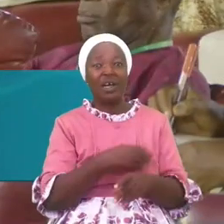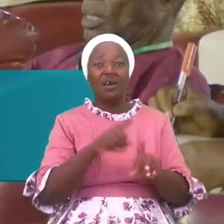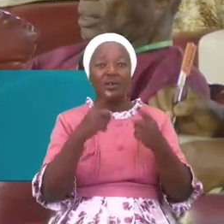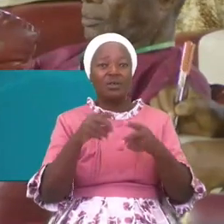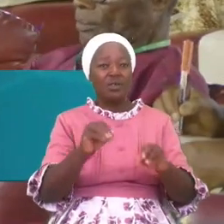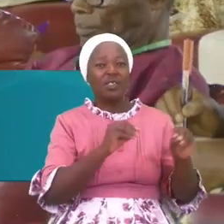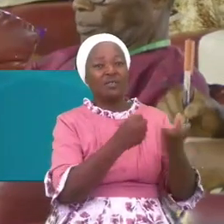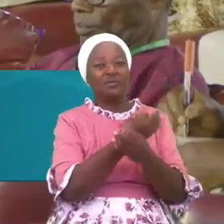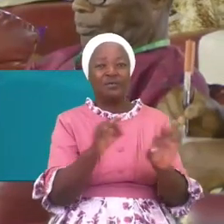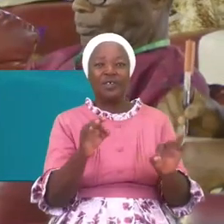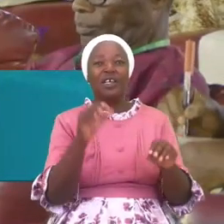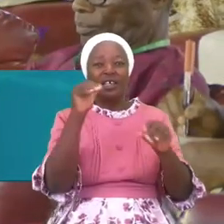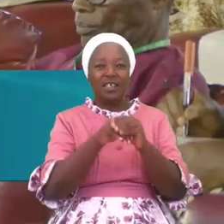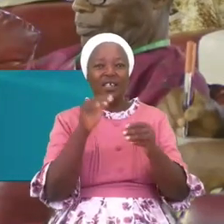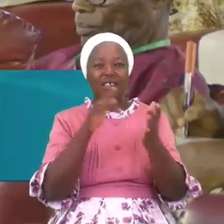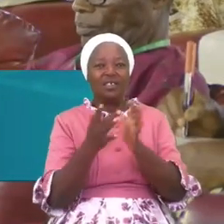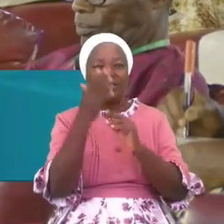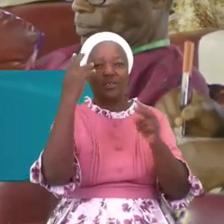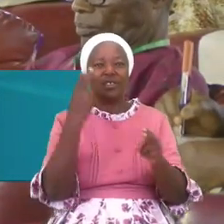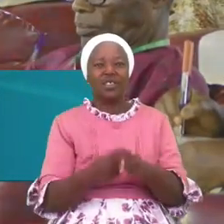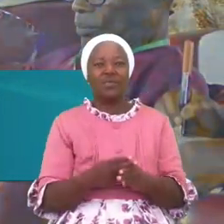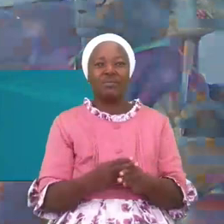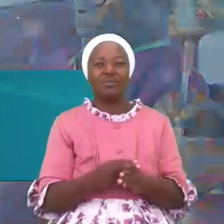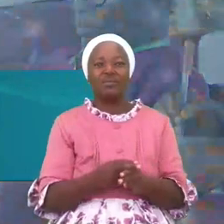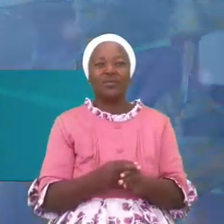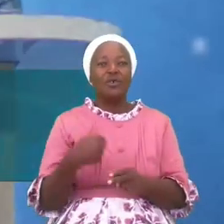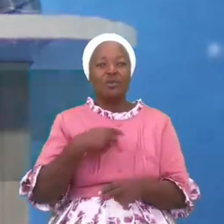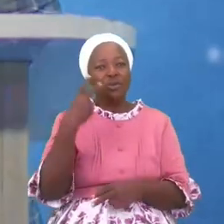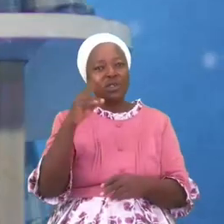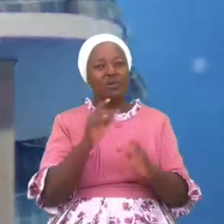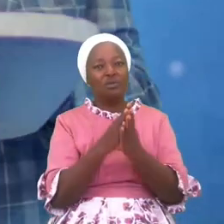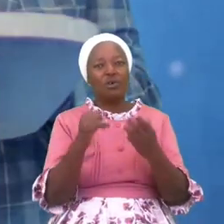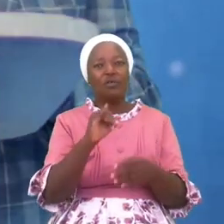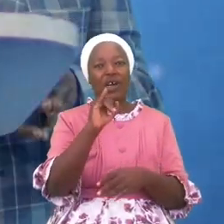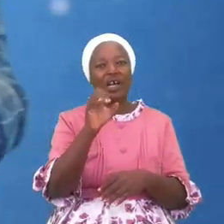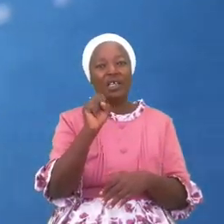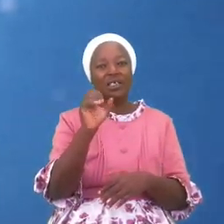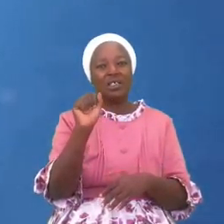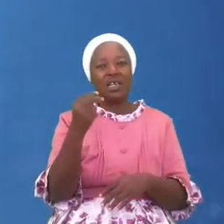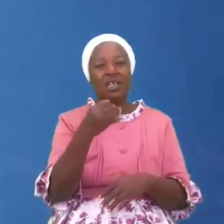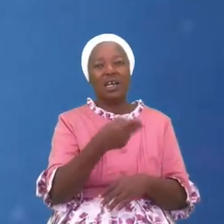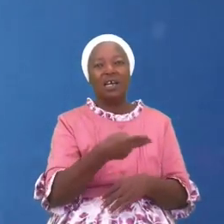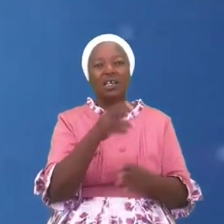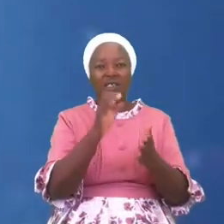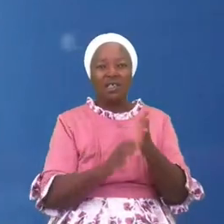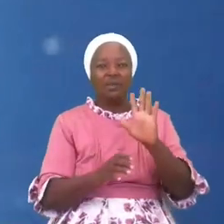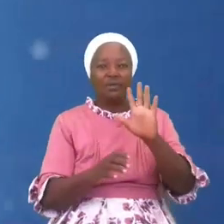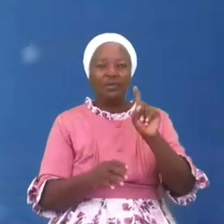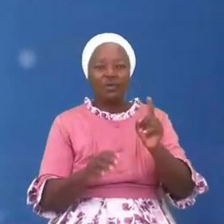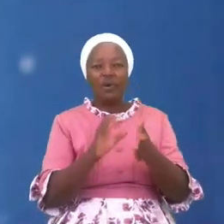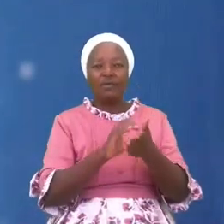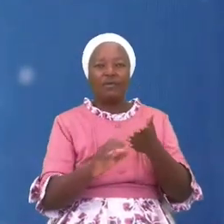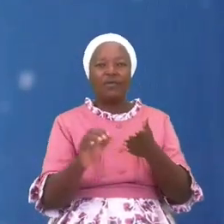name. We're looking at Isaiah chapter 51, and I'm reading from verse 1. Isaiah